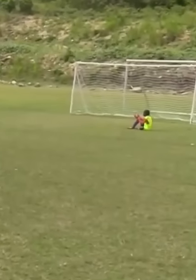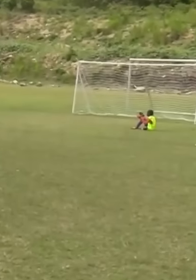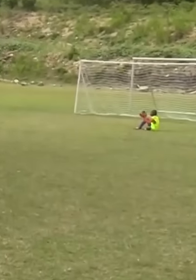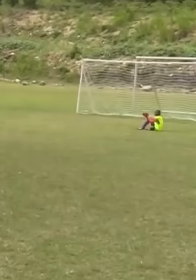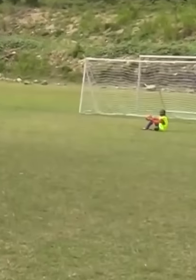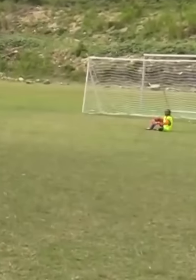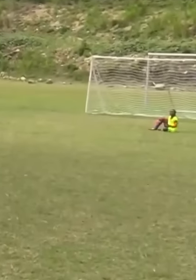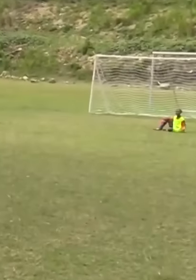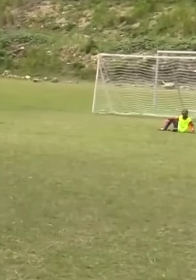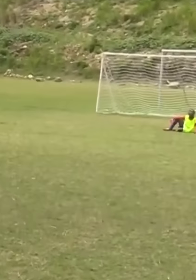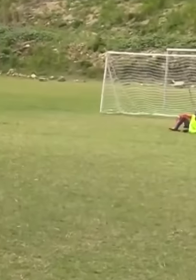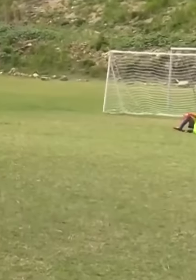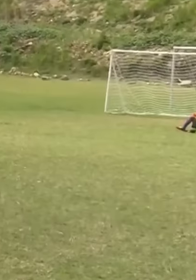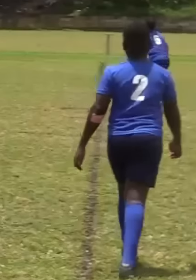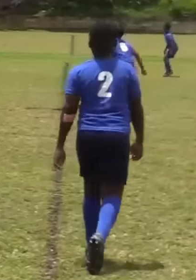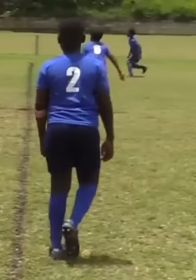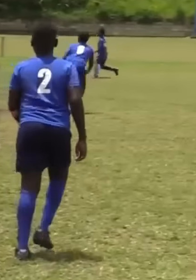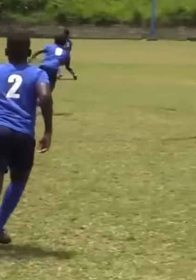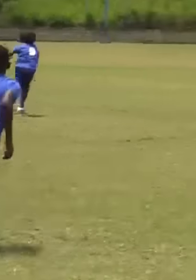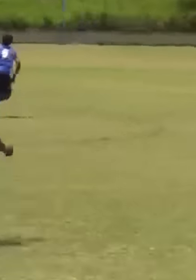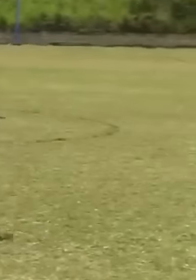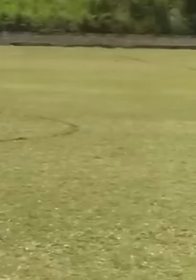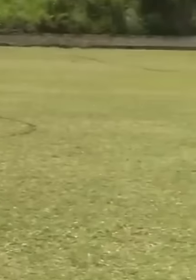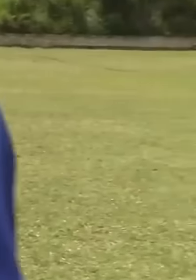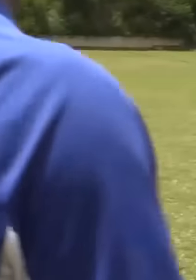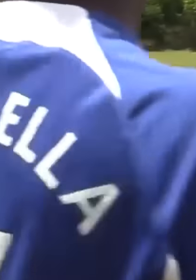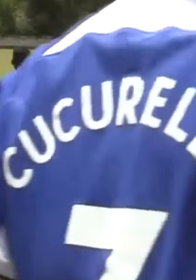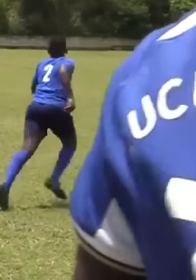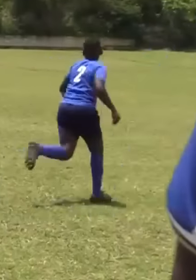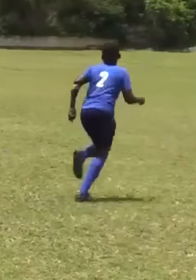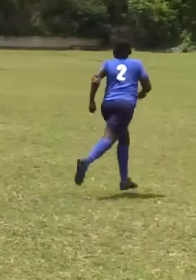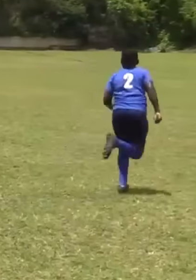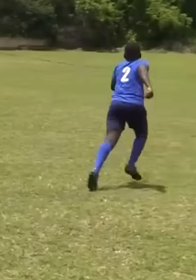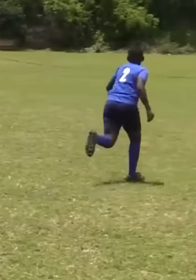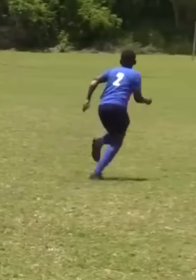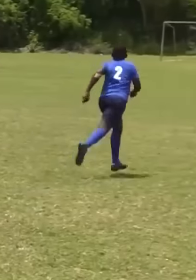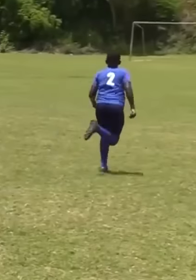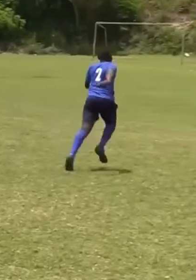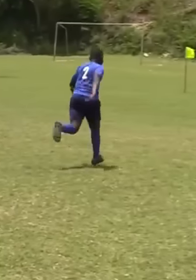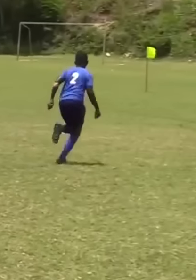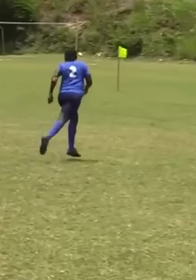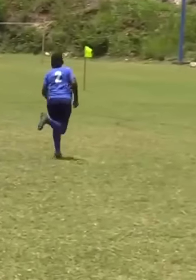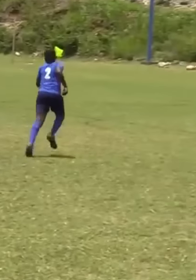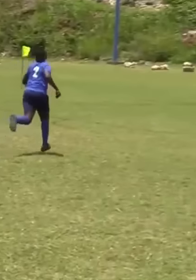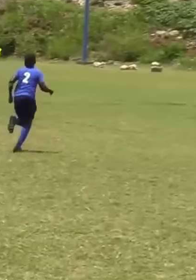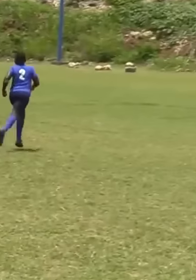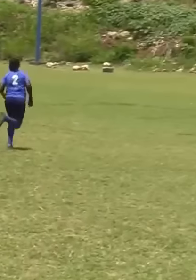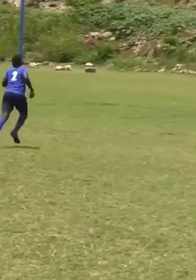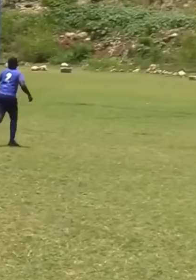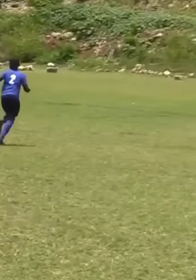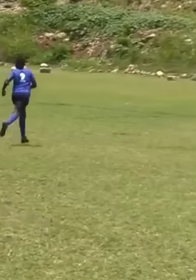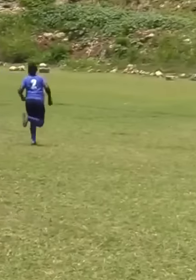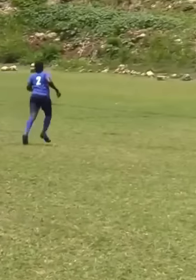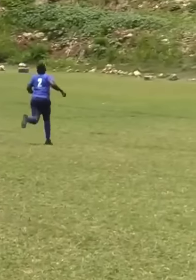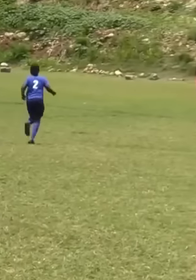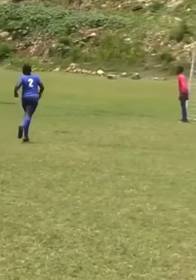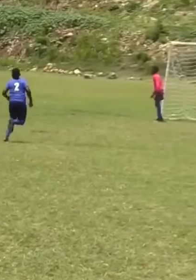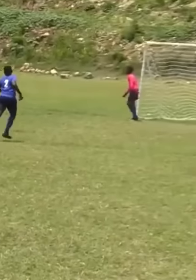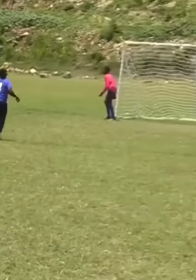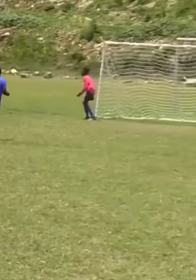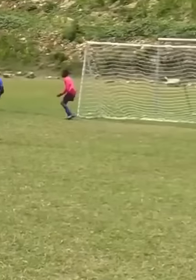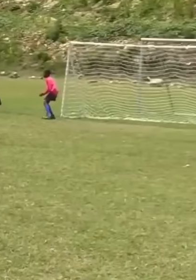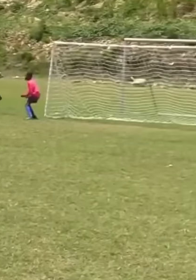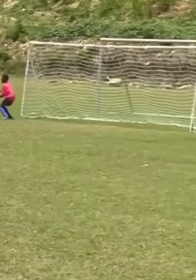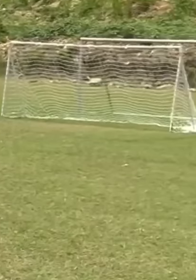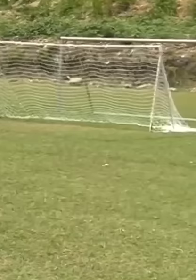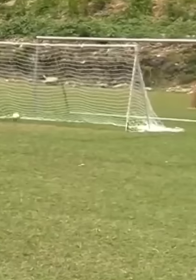Primary. Second fixture brought together Bay Primary in blue and Welch's Primary bursting through the